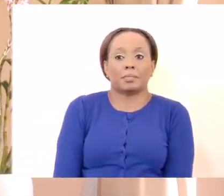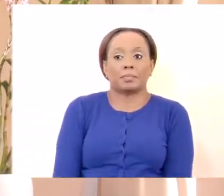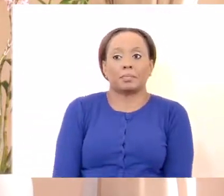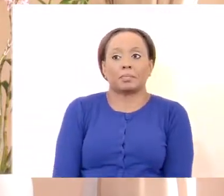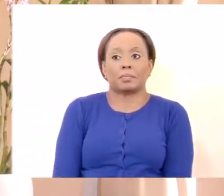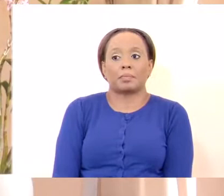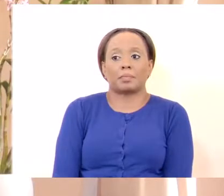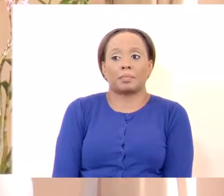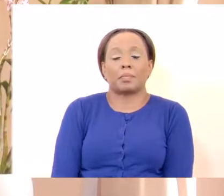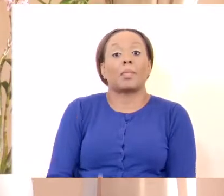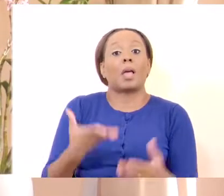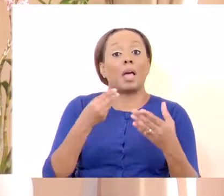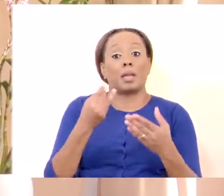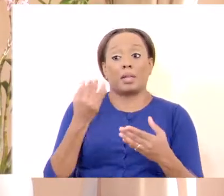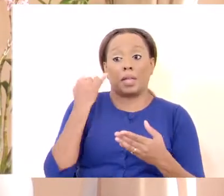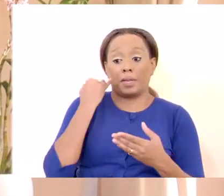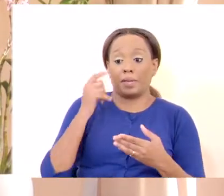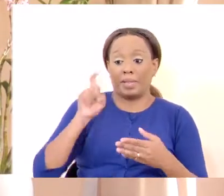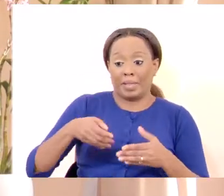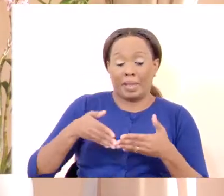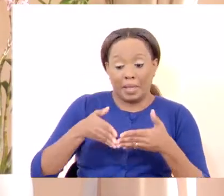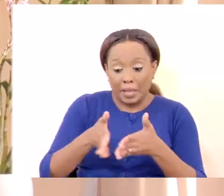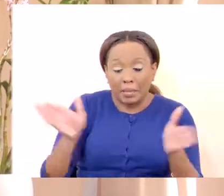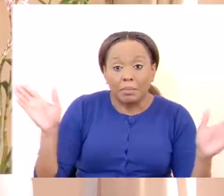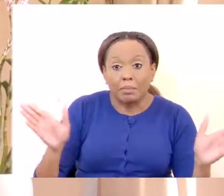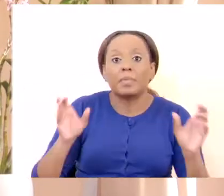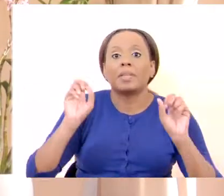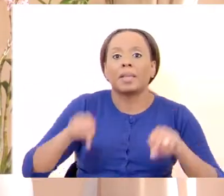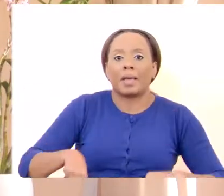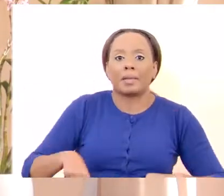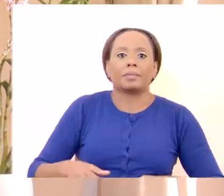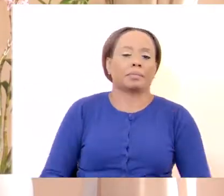And we can expand as required.